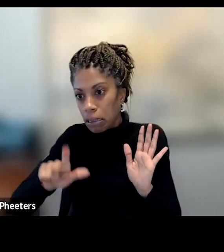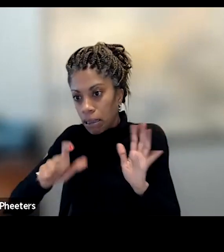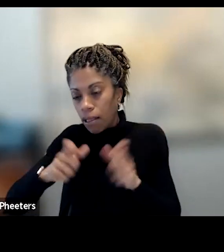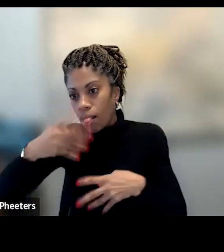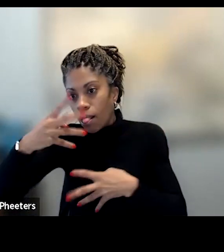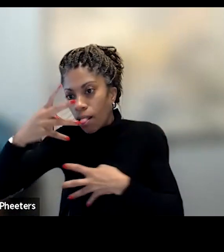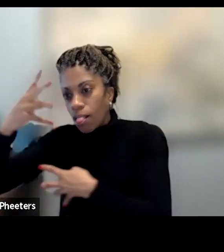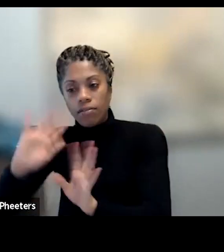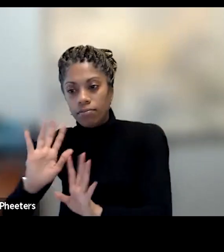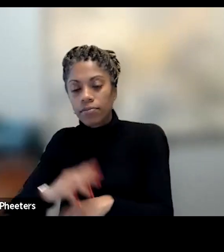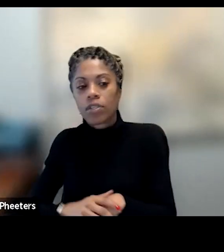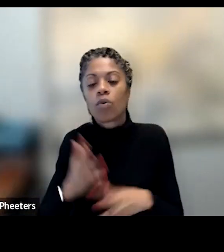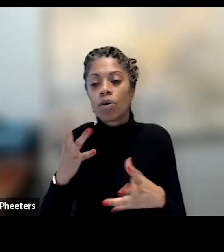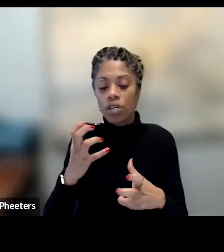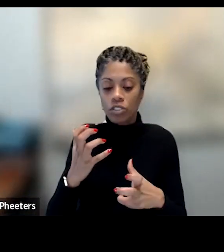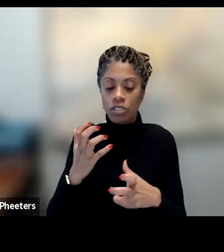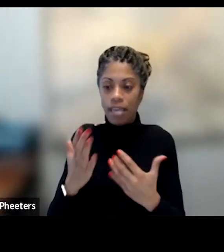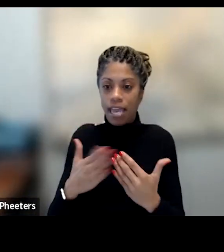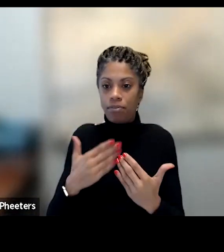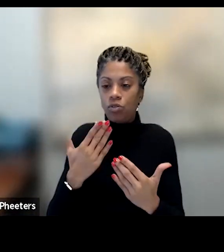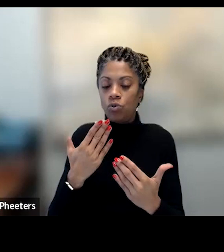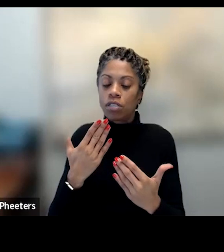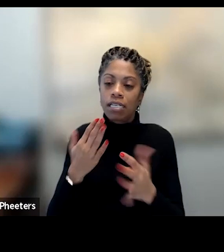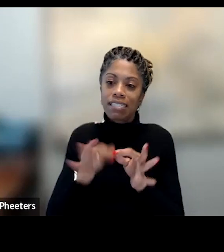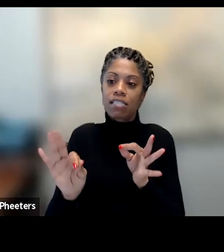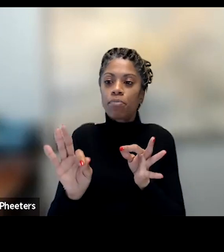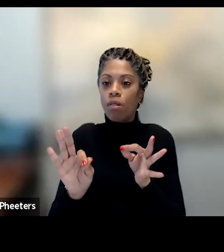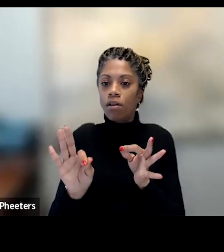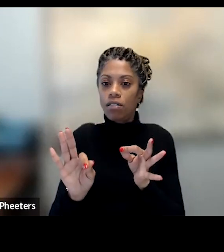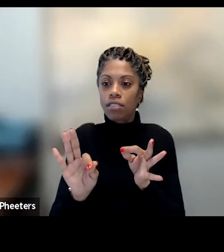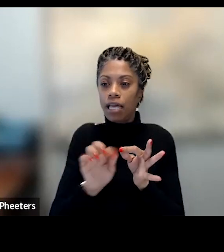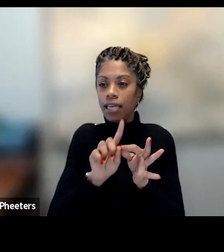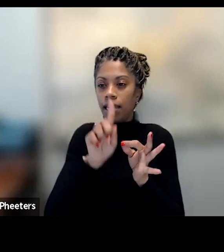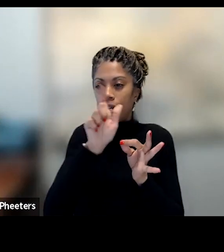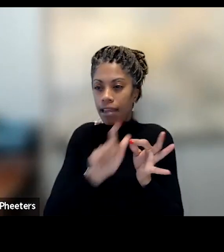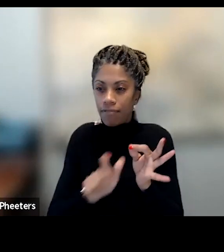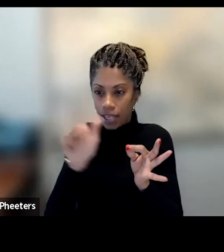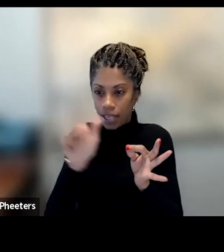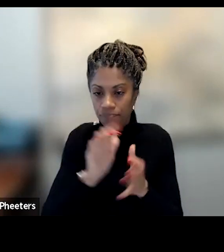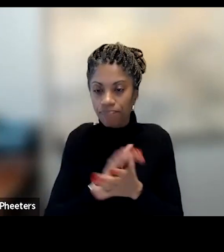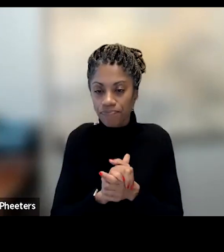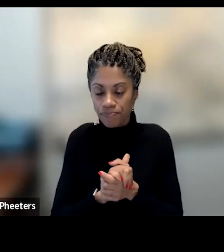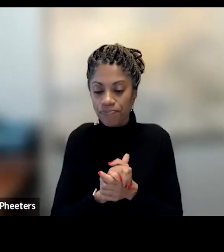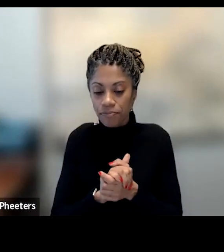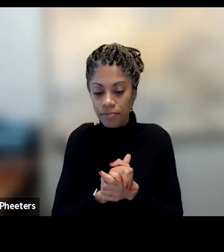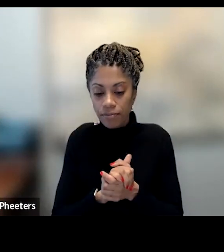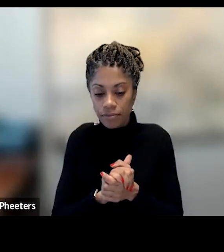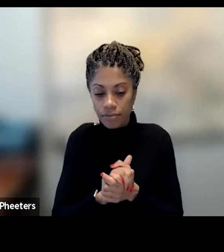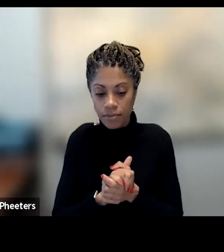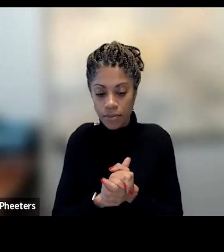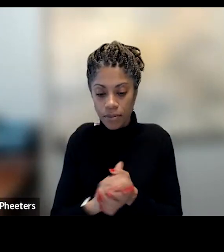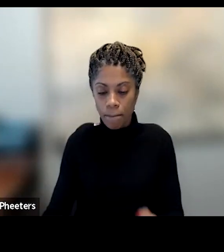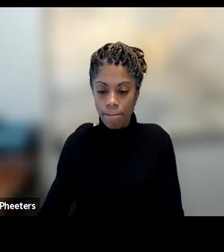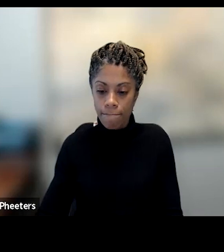more simple navigation, so you can know where to find things. You can literally pull this website up, in a meeting and point to it. Even